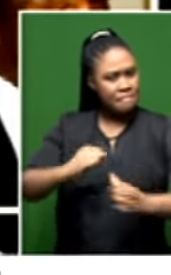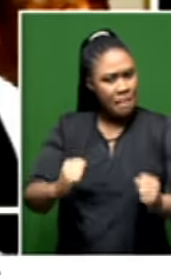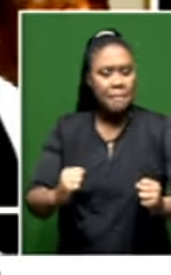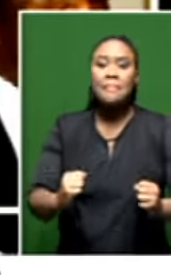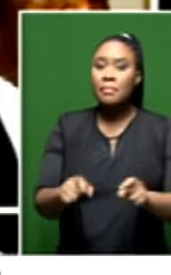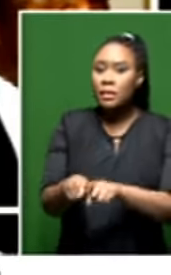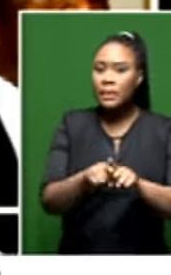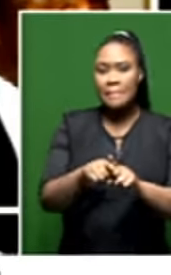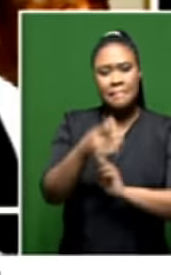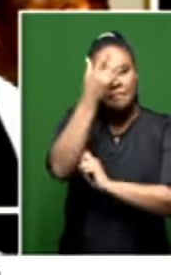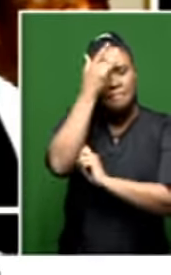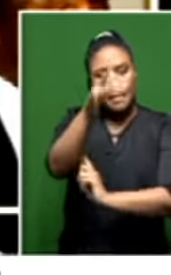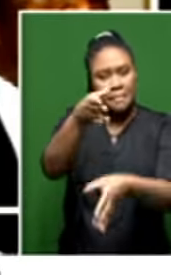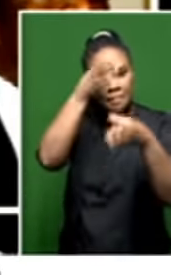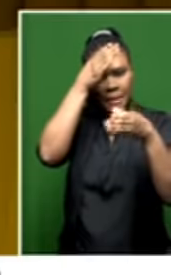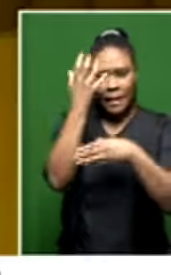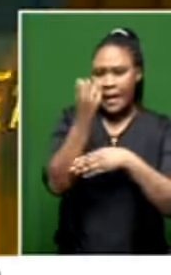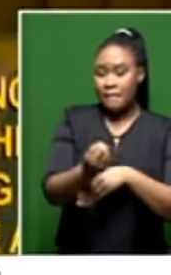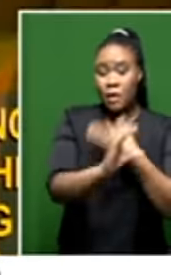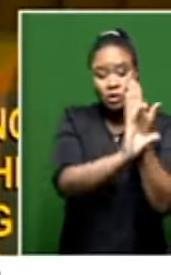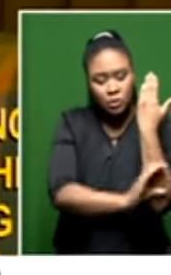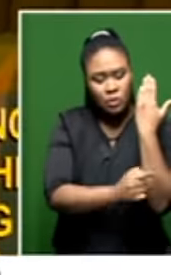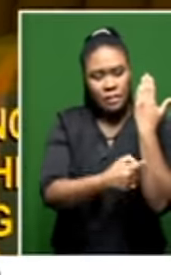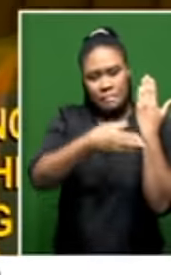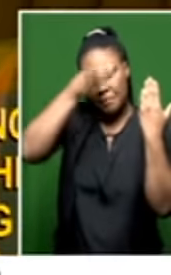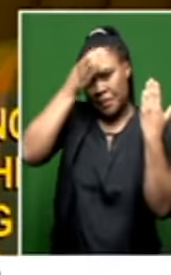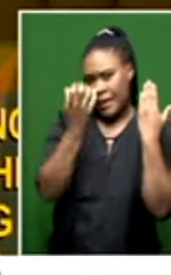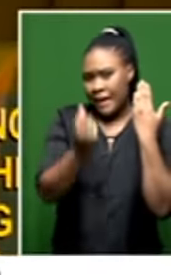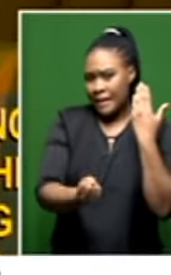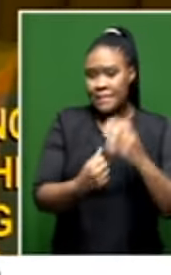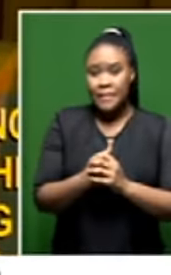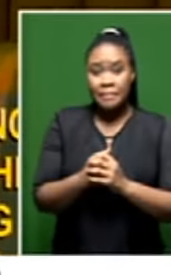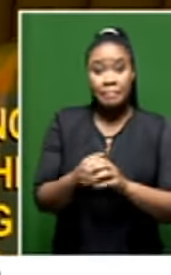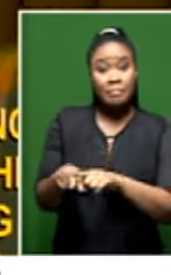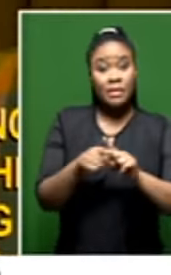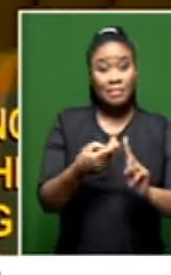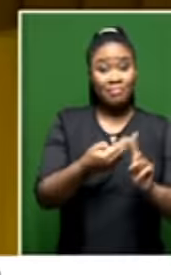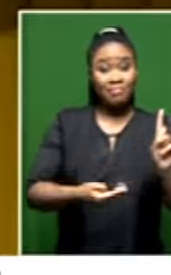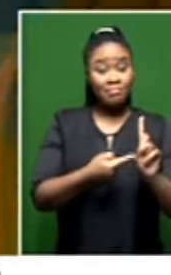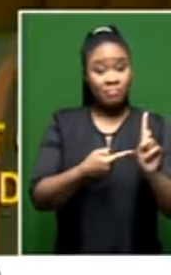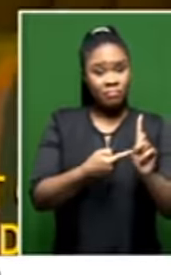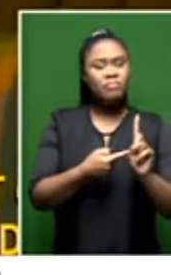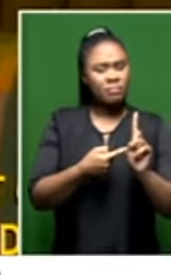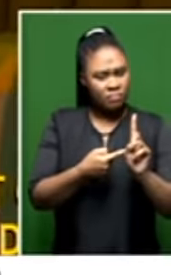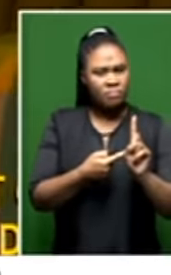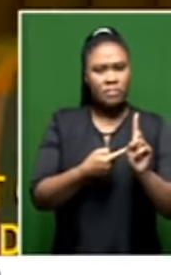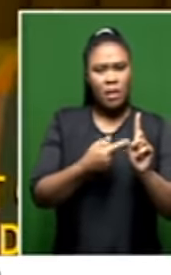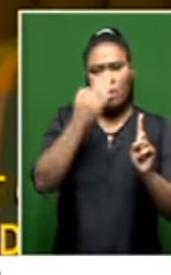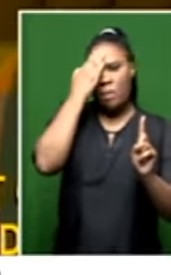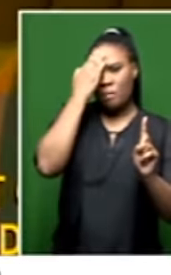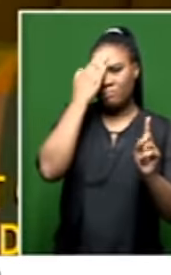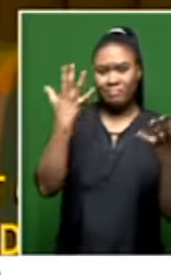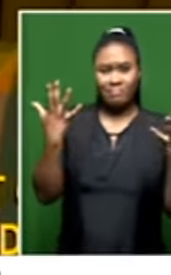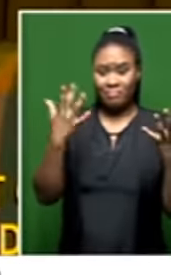judgments and is an intellectual leader for the judiciary, versus somebody who is also capable of dealing with the quite